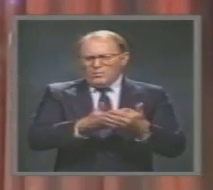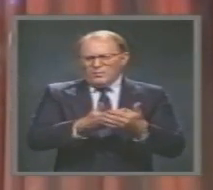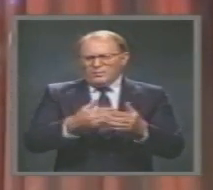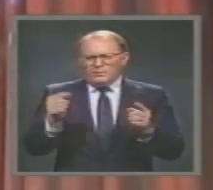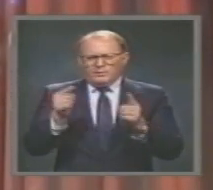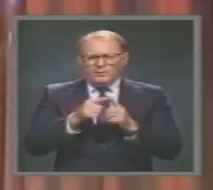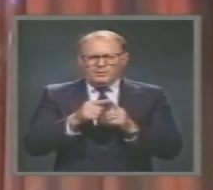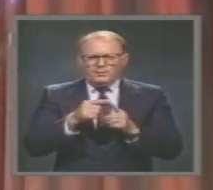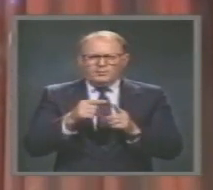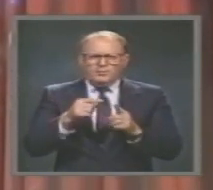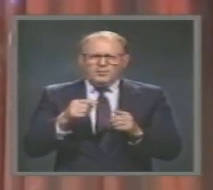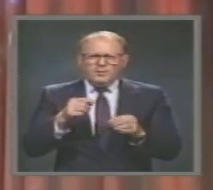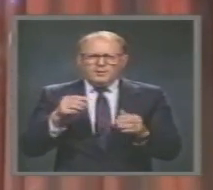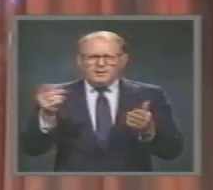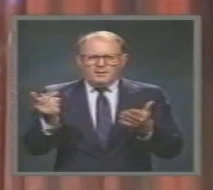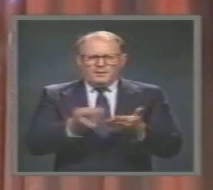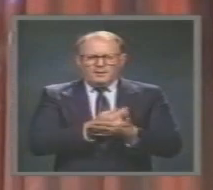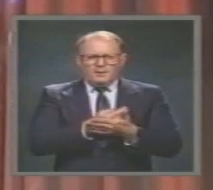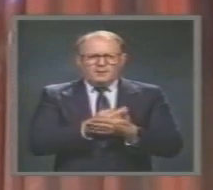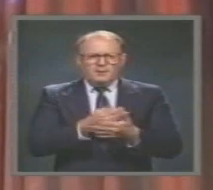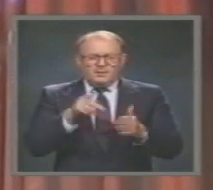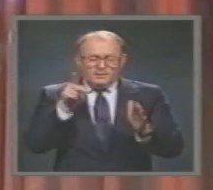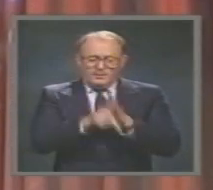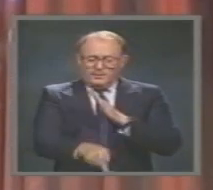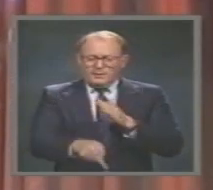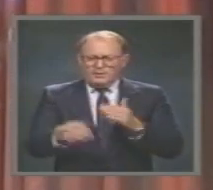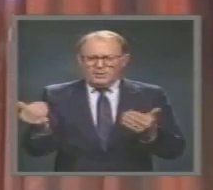infanticide, killing the newborn baby.